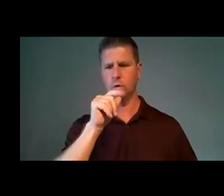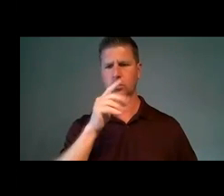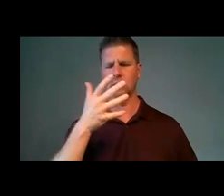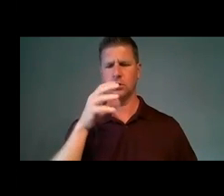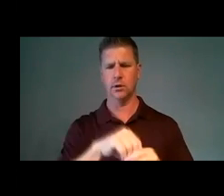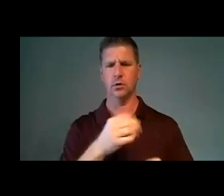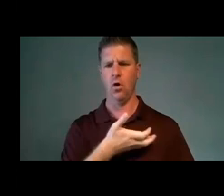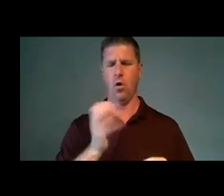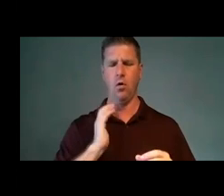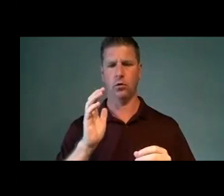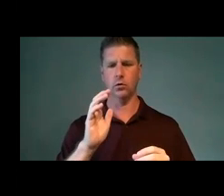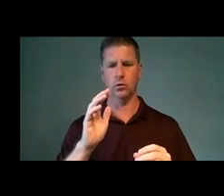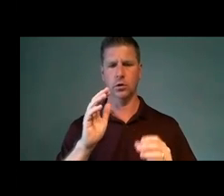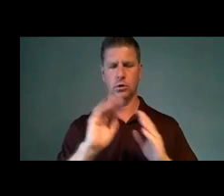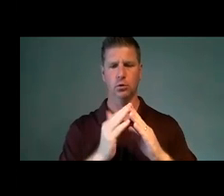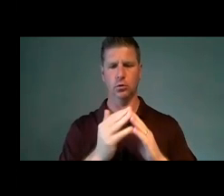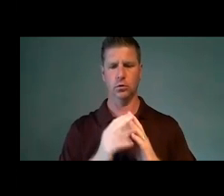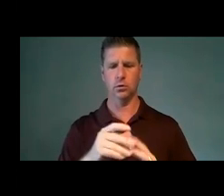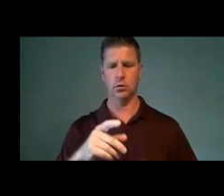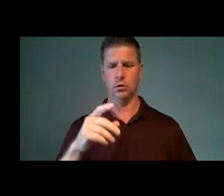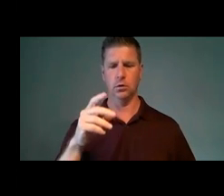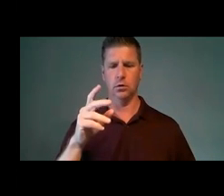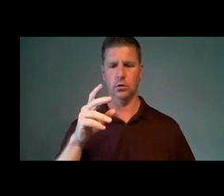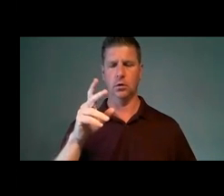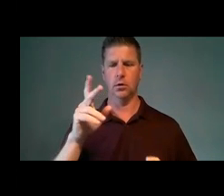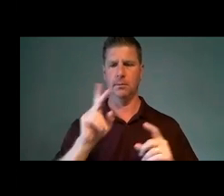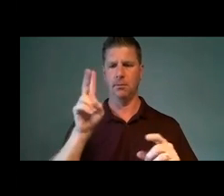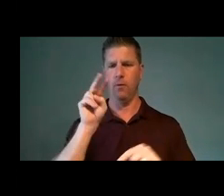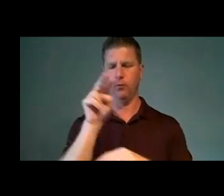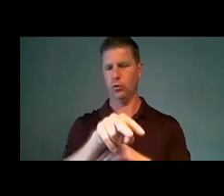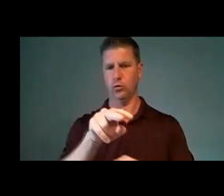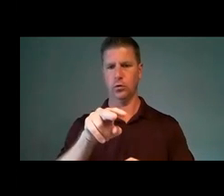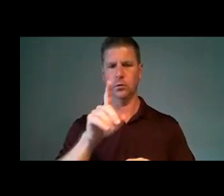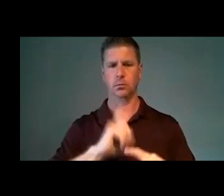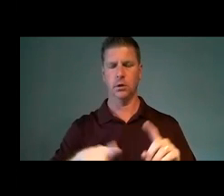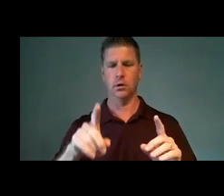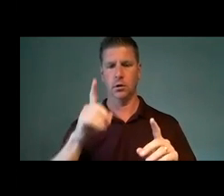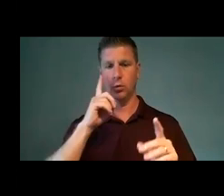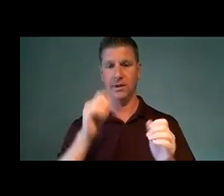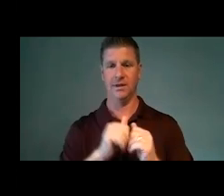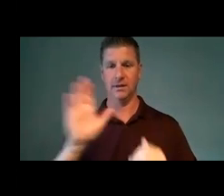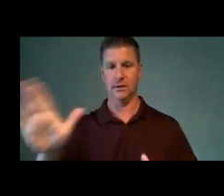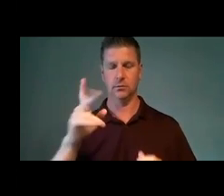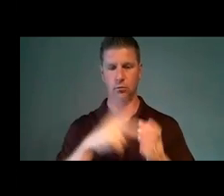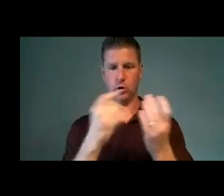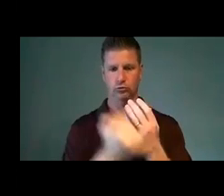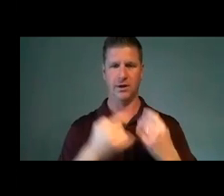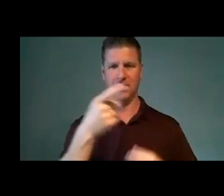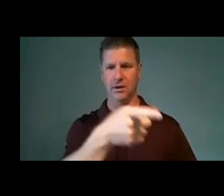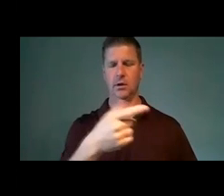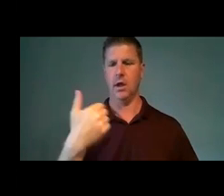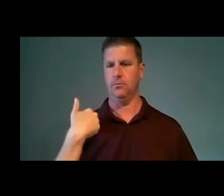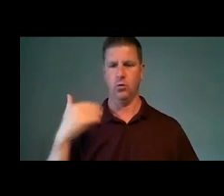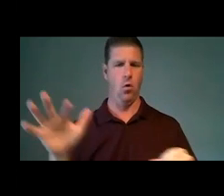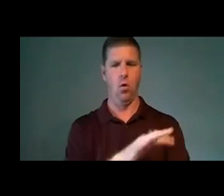And that's a lot of times that people get overlooked. But I believe with his project, he's bringing a whole